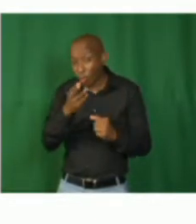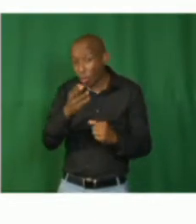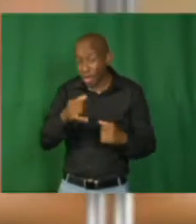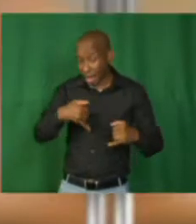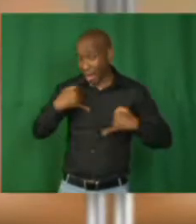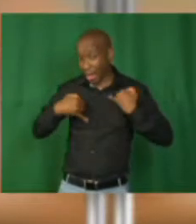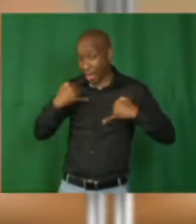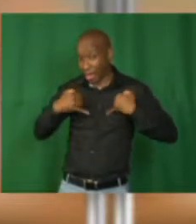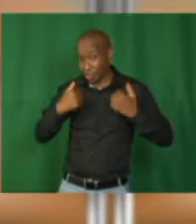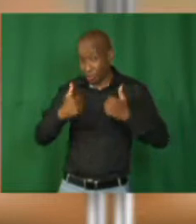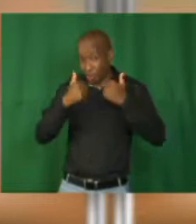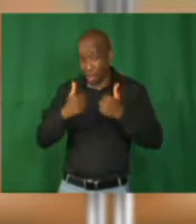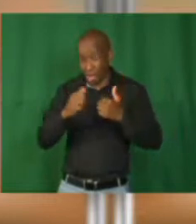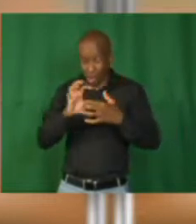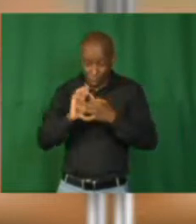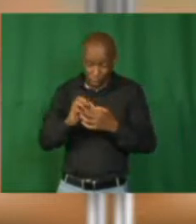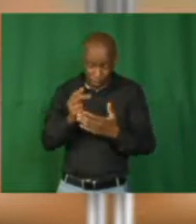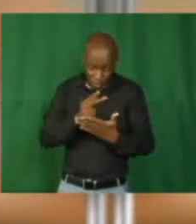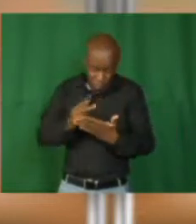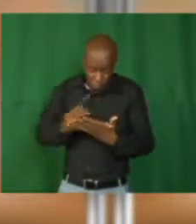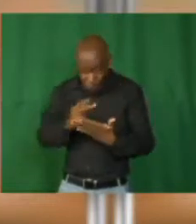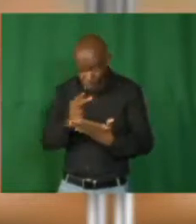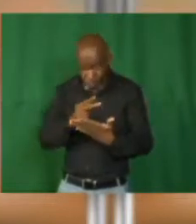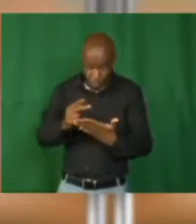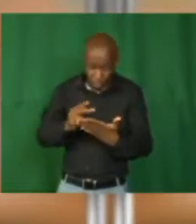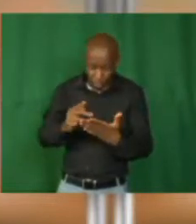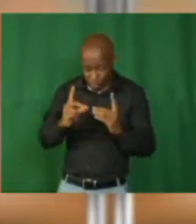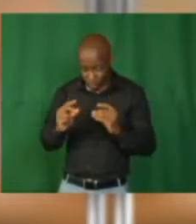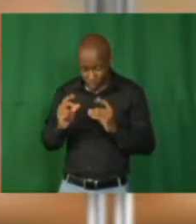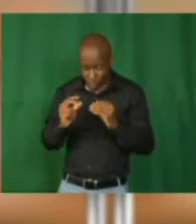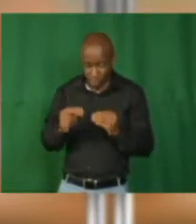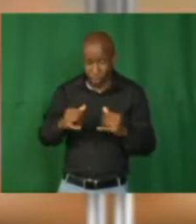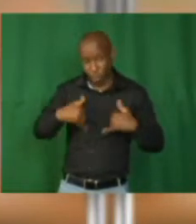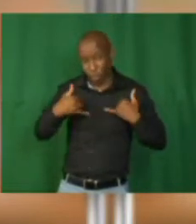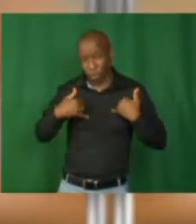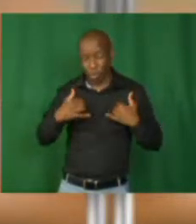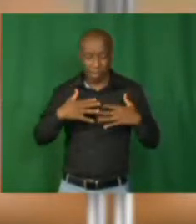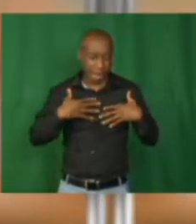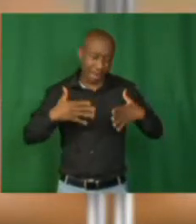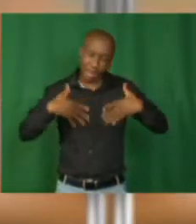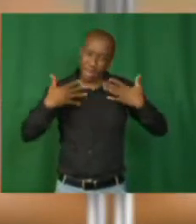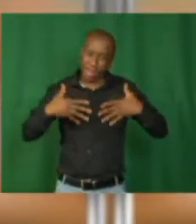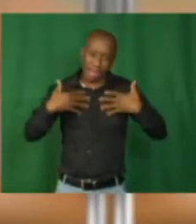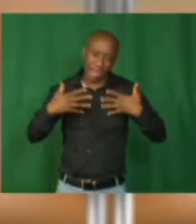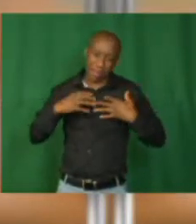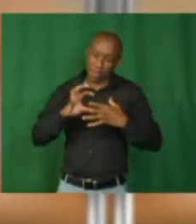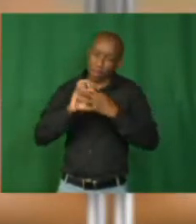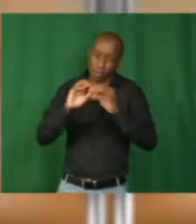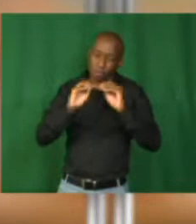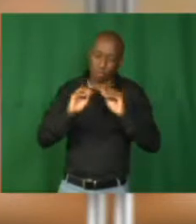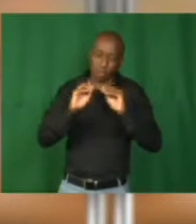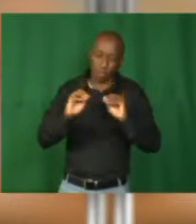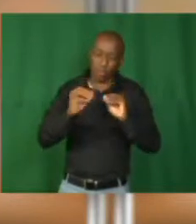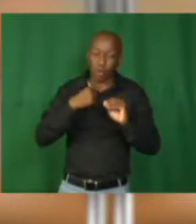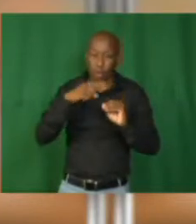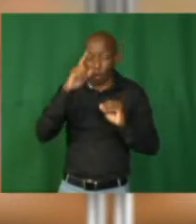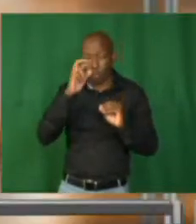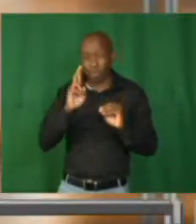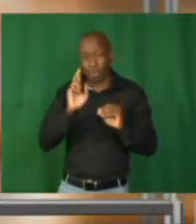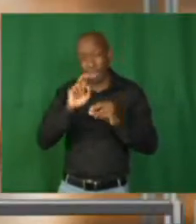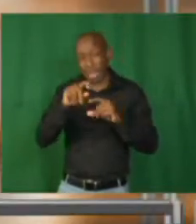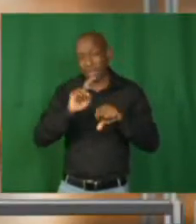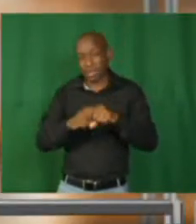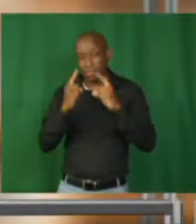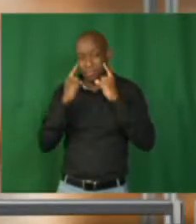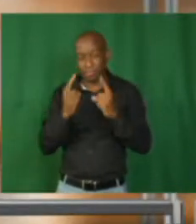you are in the comfort of your home. With me, it has been a great time with you. Hope to see you next time. Yes,